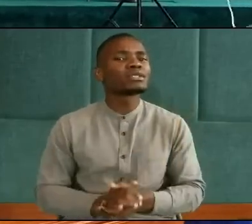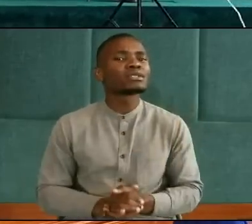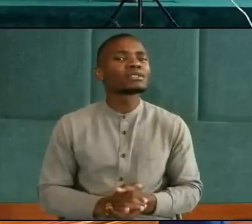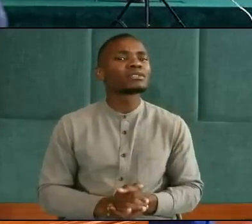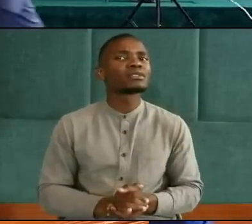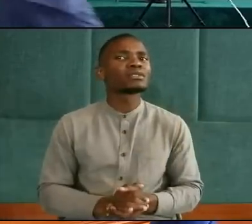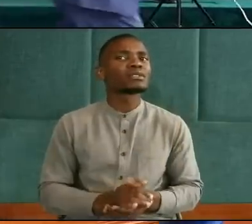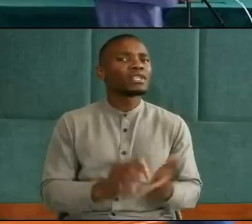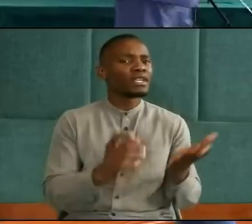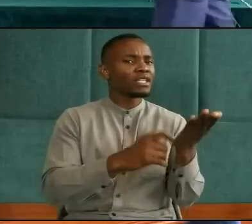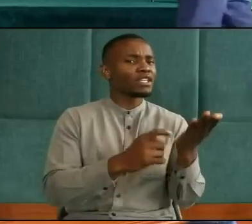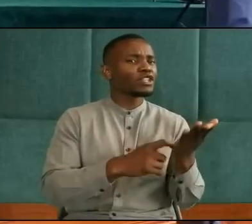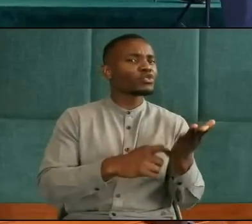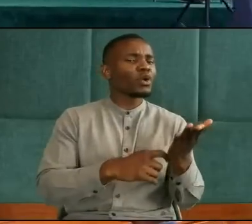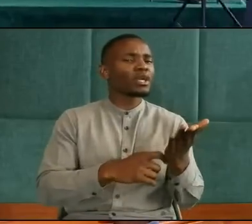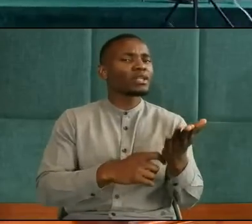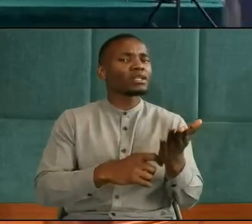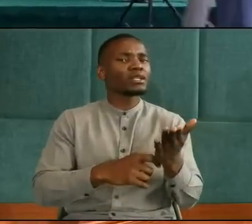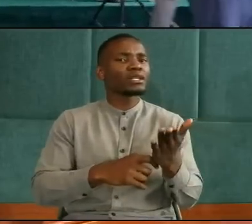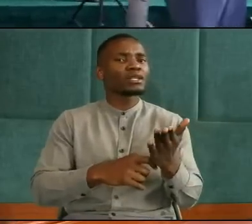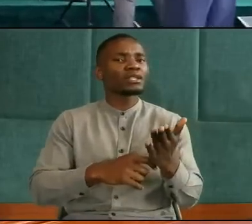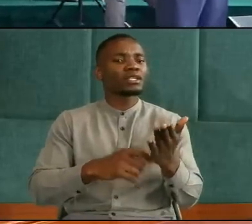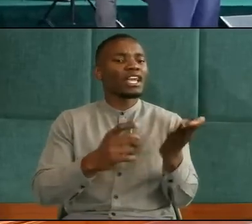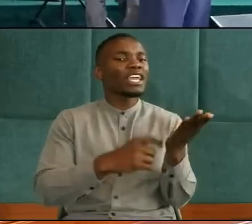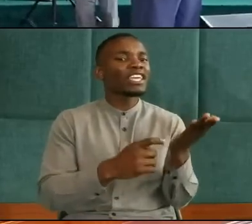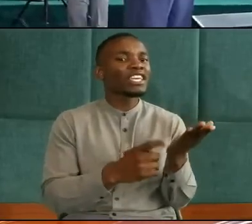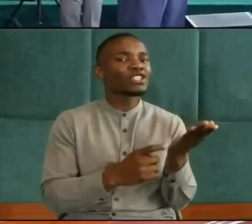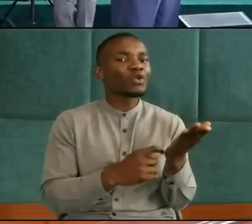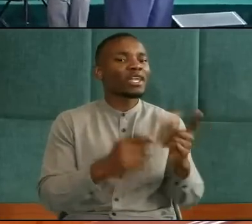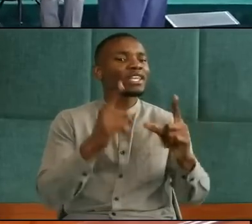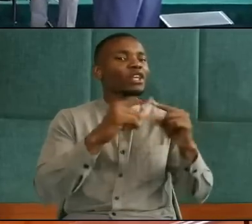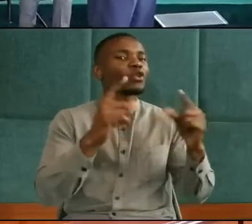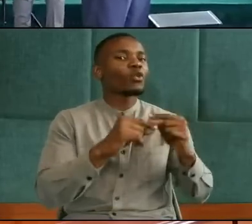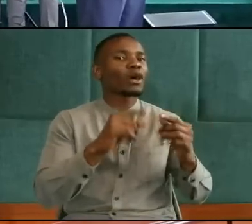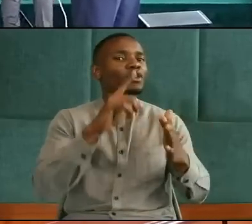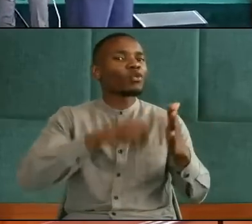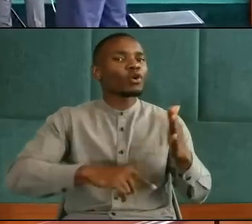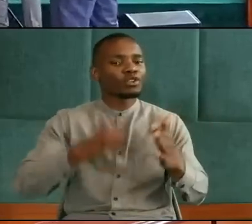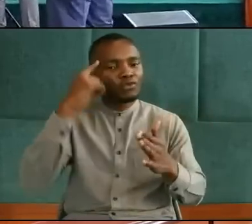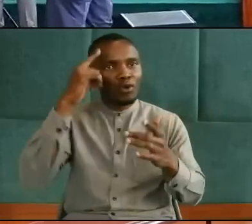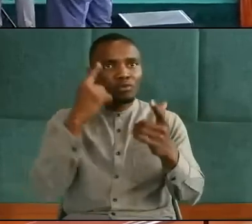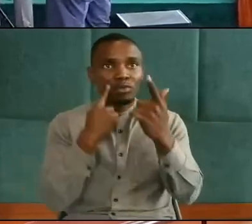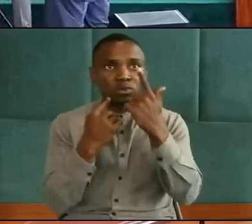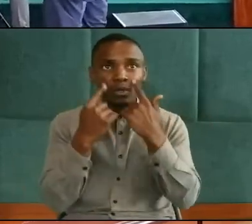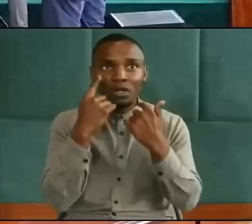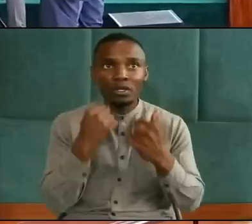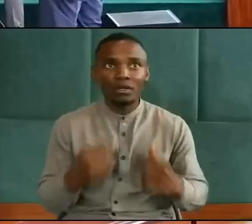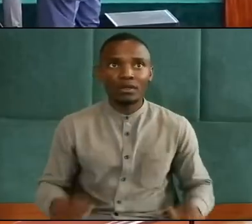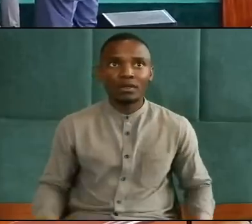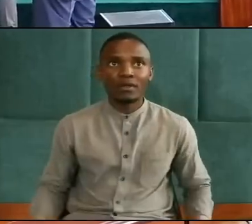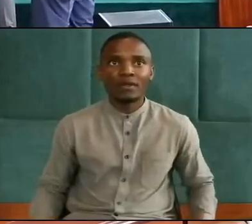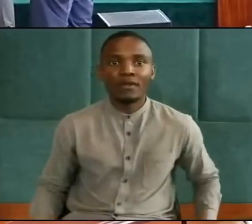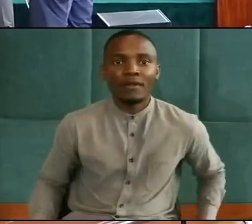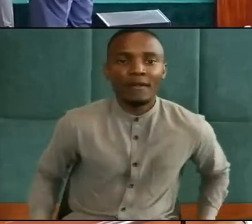What do you say when people cry loud? What do you call it in Swahili? Wiyaka.